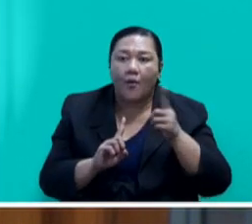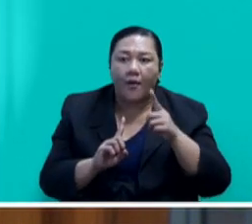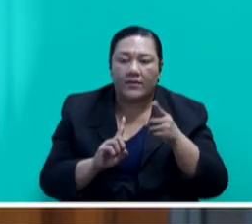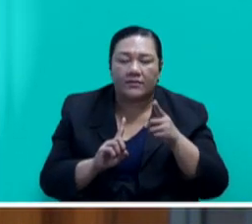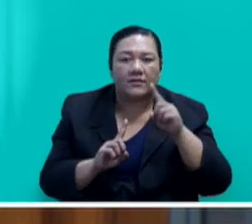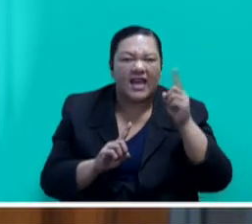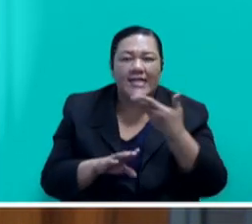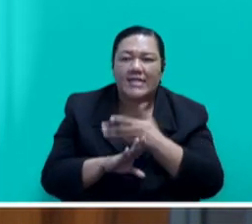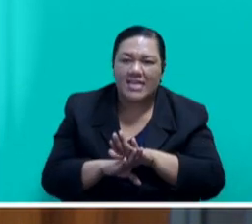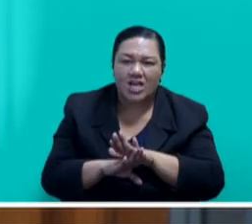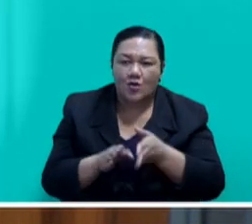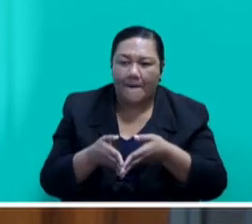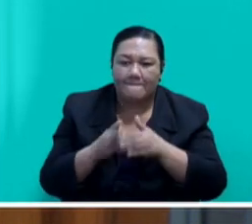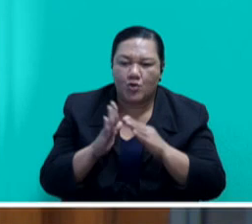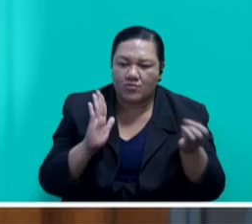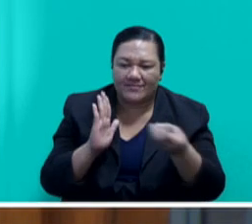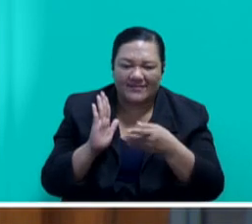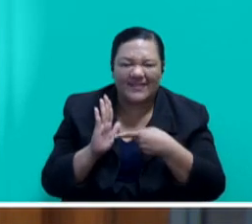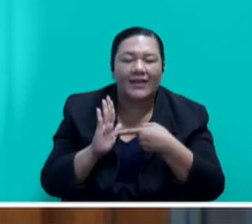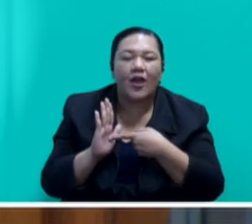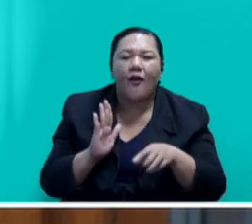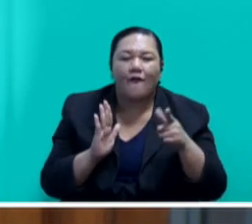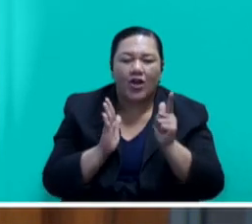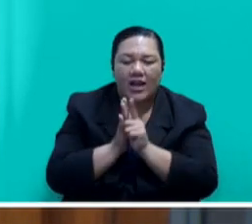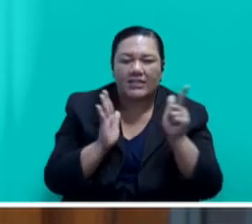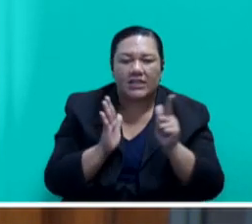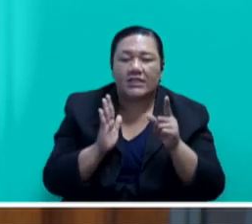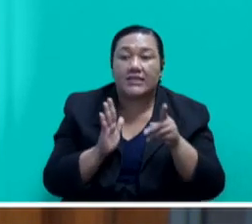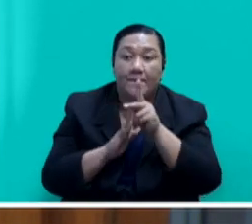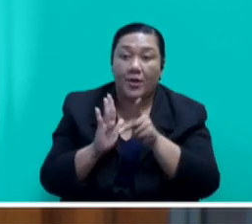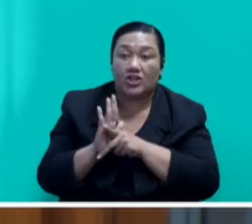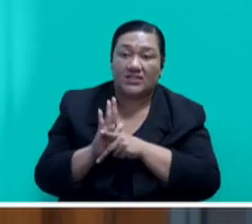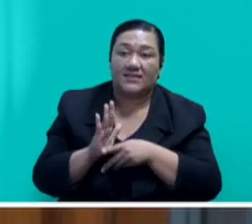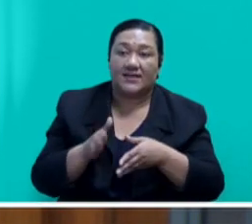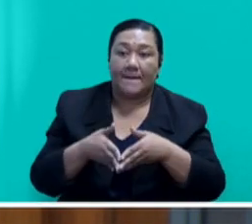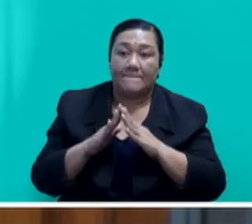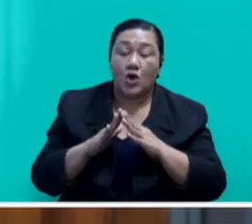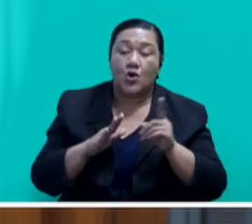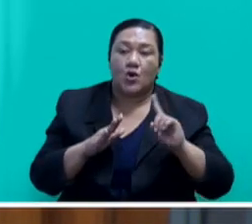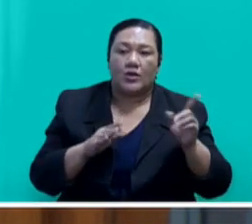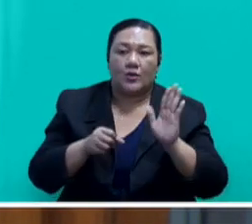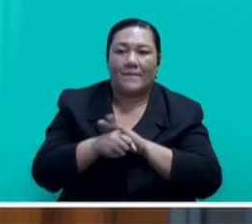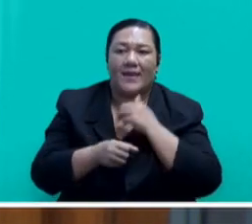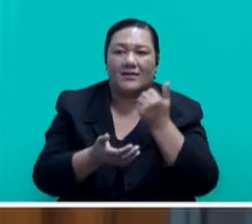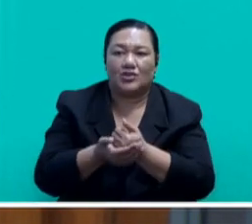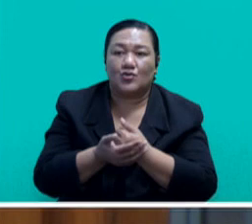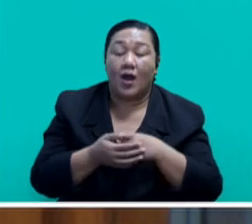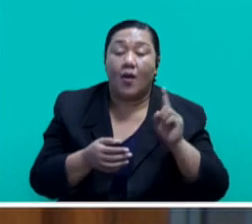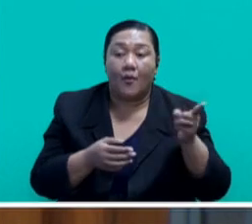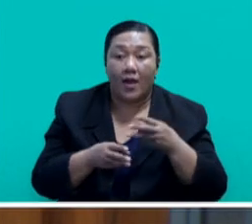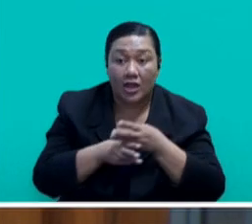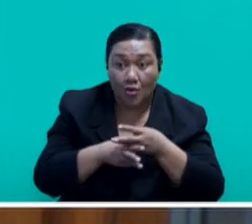yards. The code will support current forest legislation and policy and will also ensure that the wood resources of